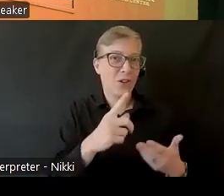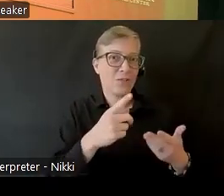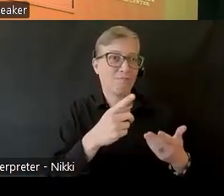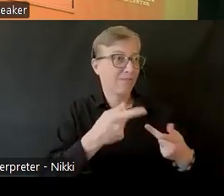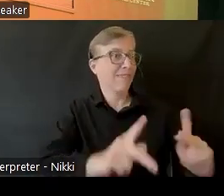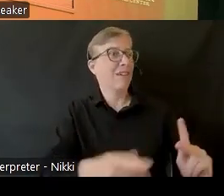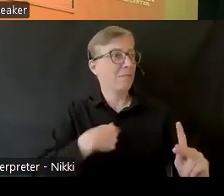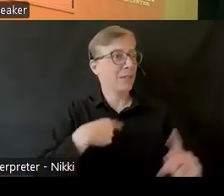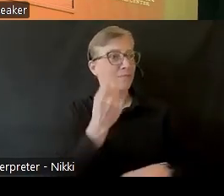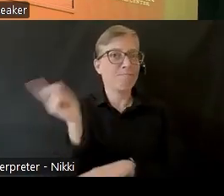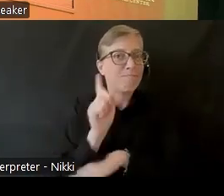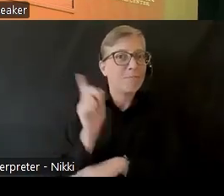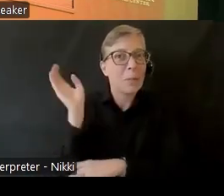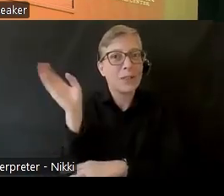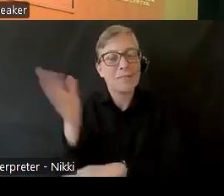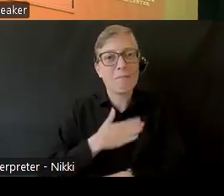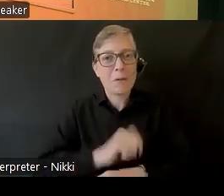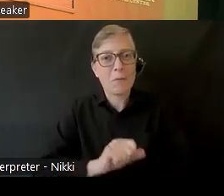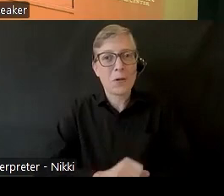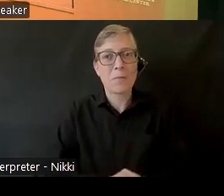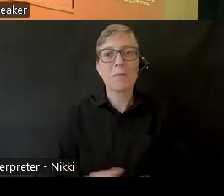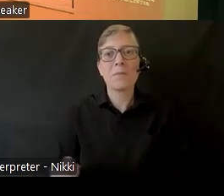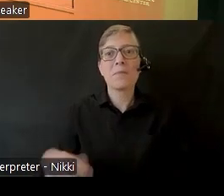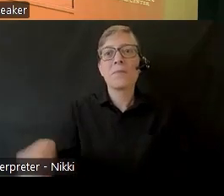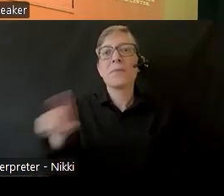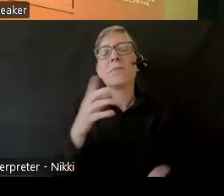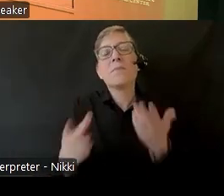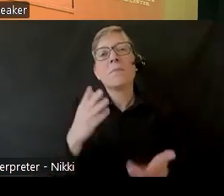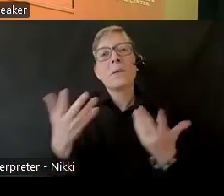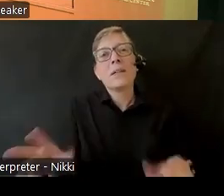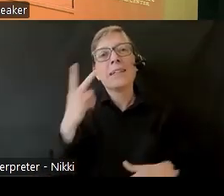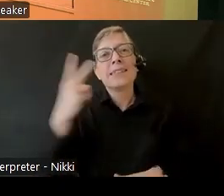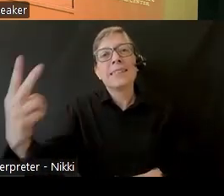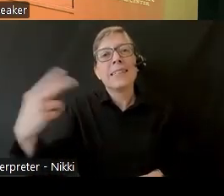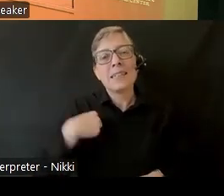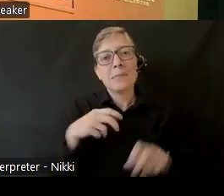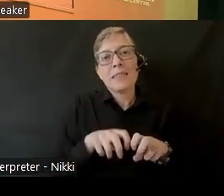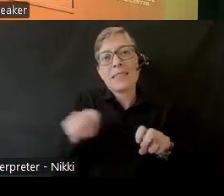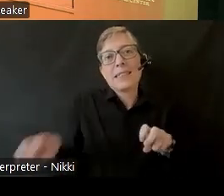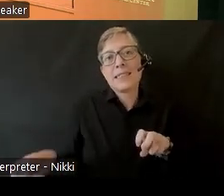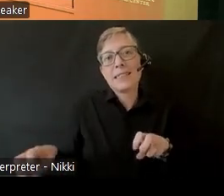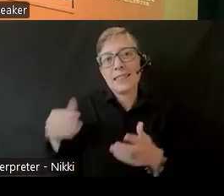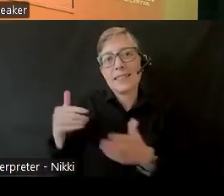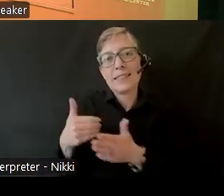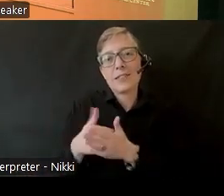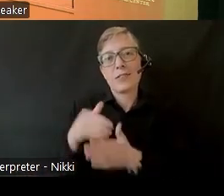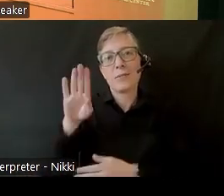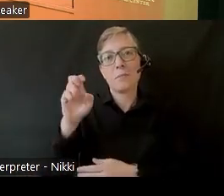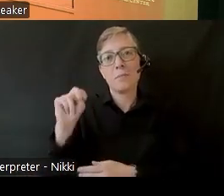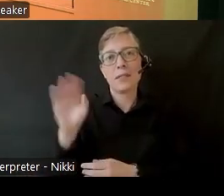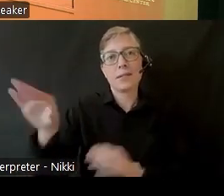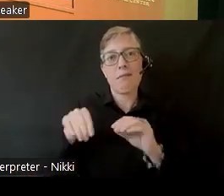And you might have seen me sitting next to Ben's office, and this weird dude sitting there. But I